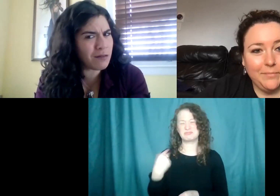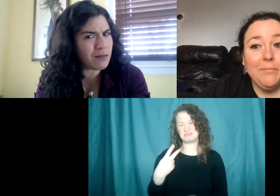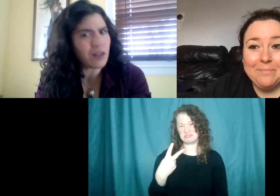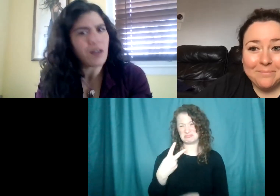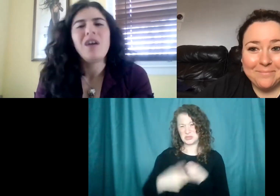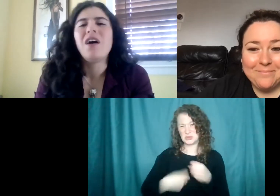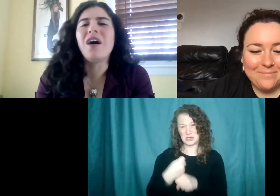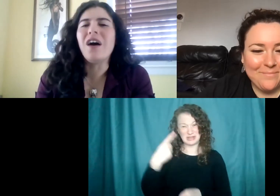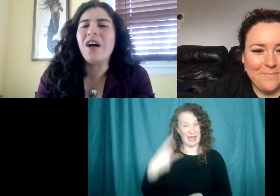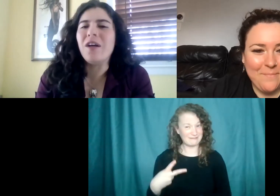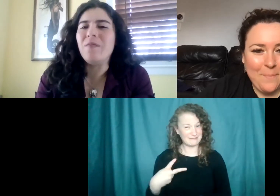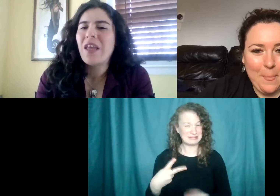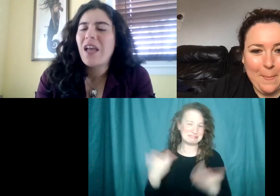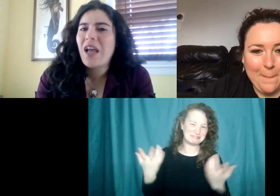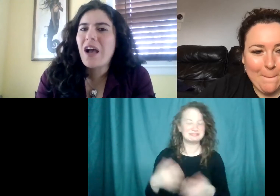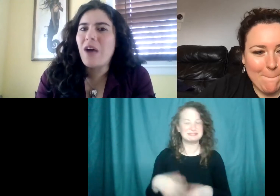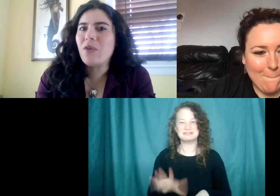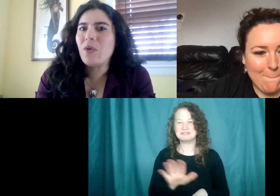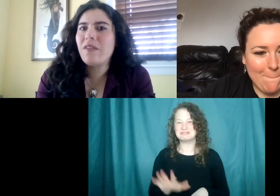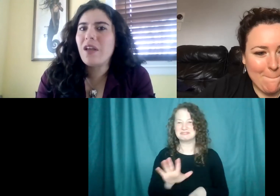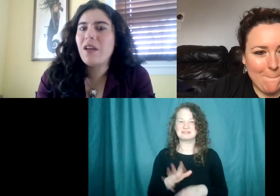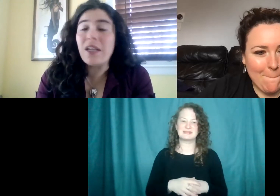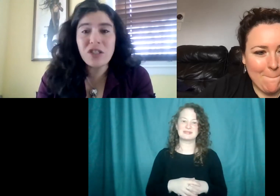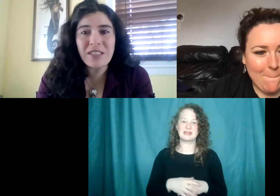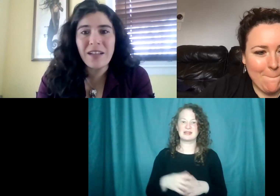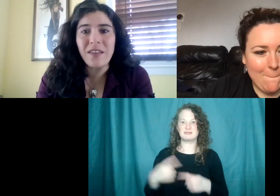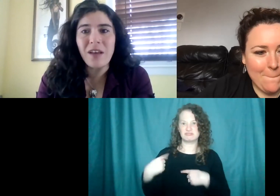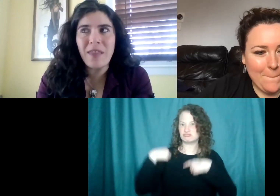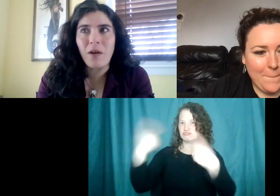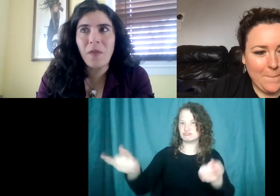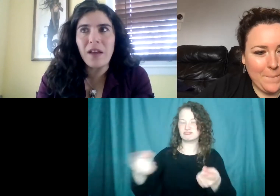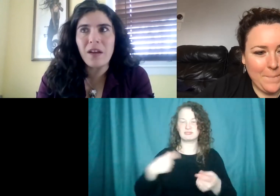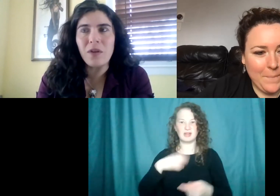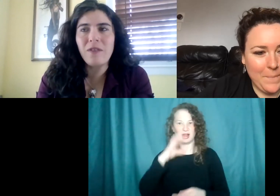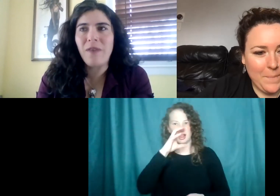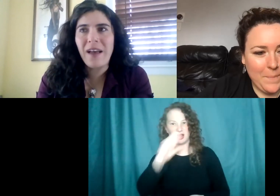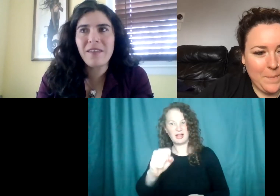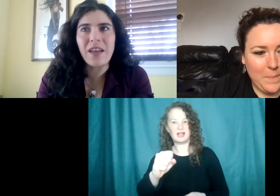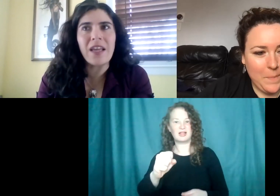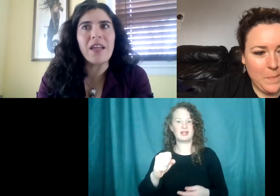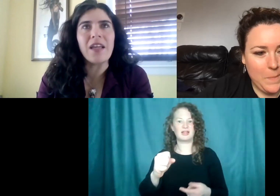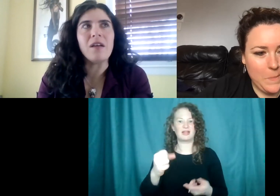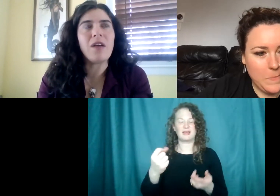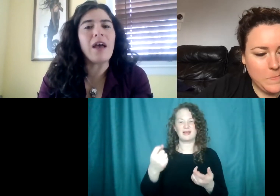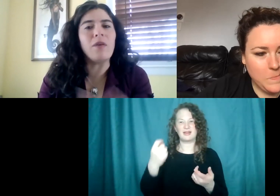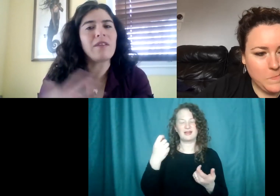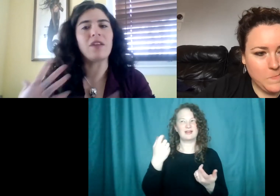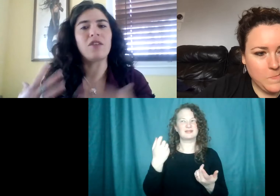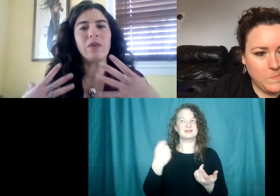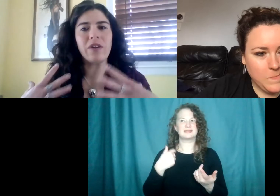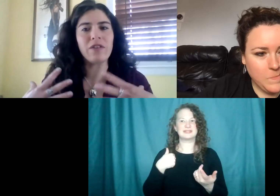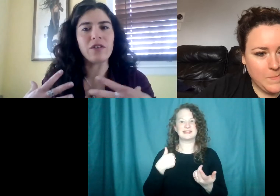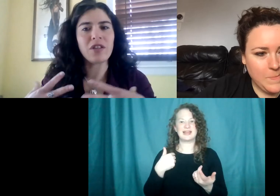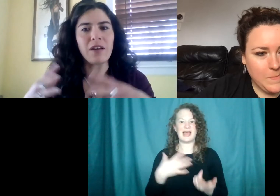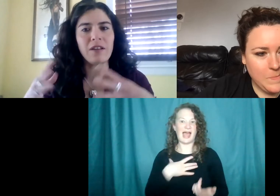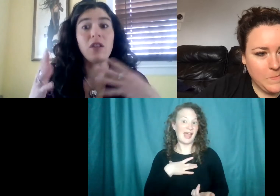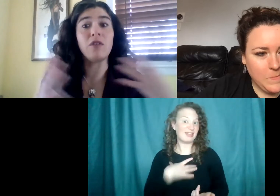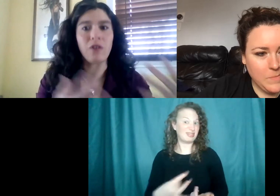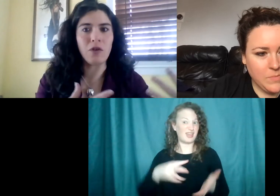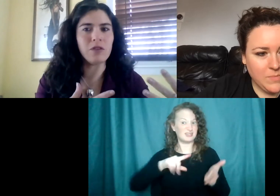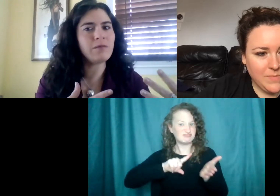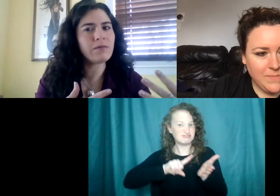ago. I was always interested in them. I thought that it was fascinating. I always like doing research that